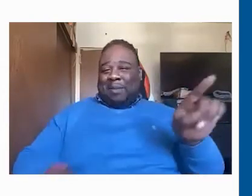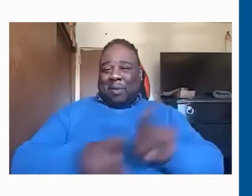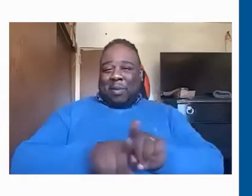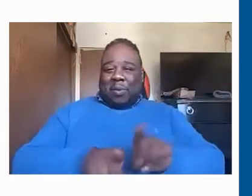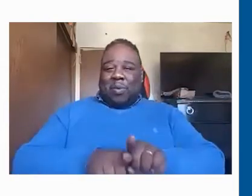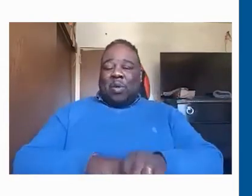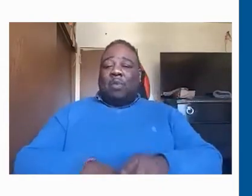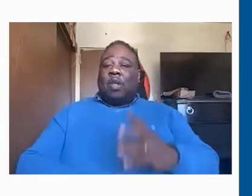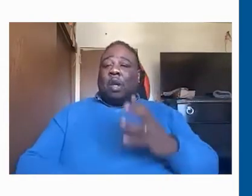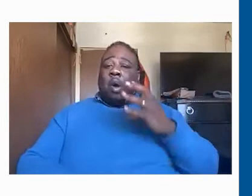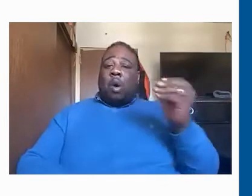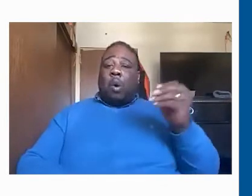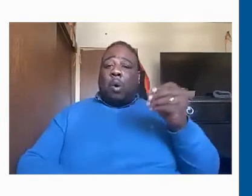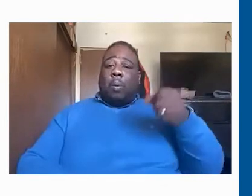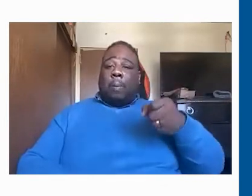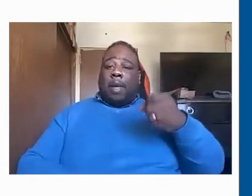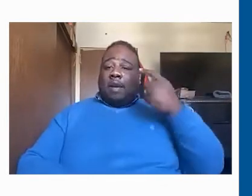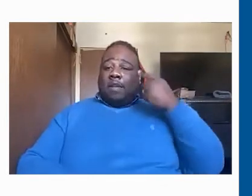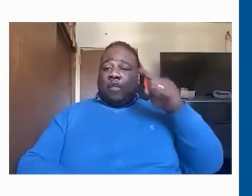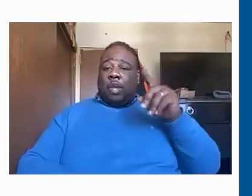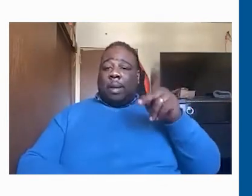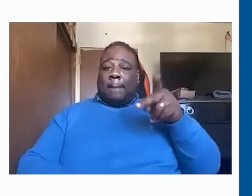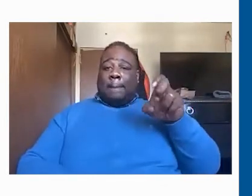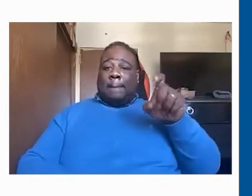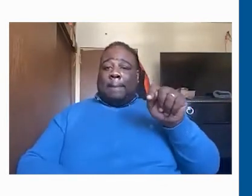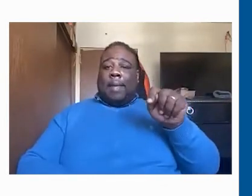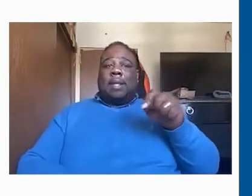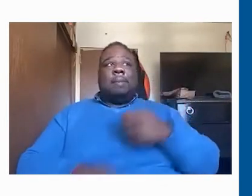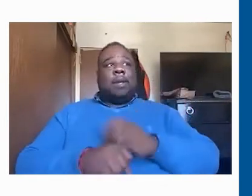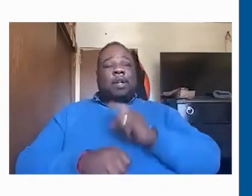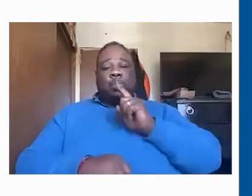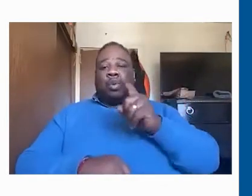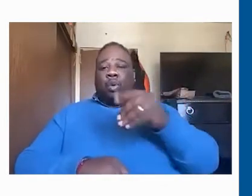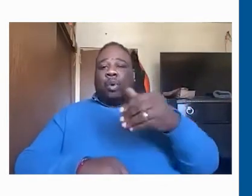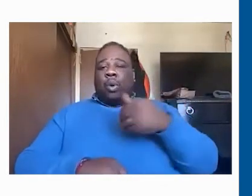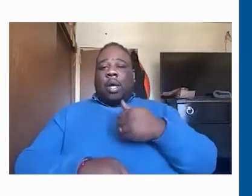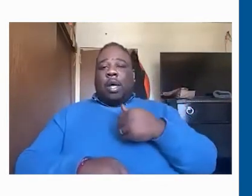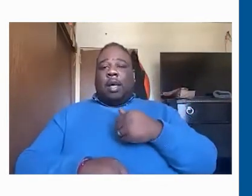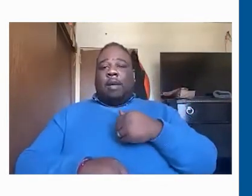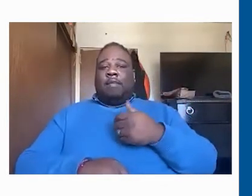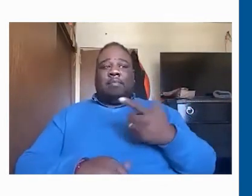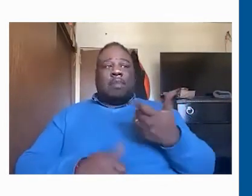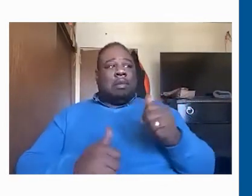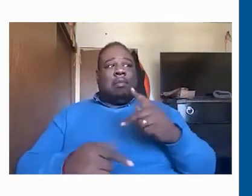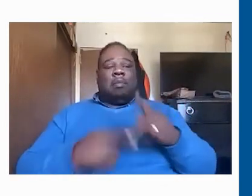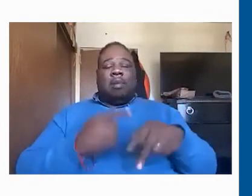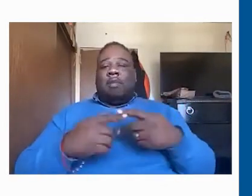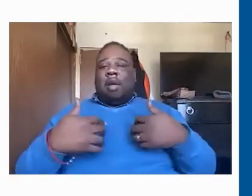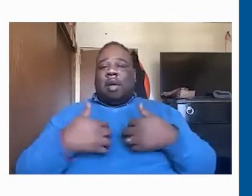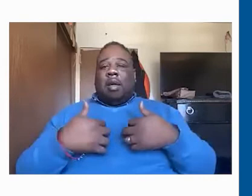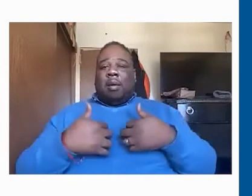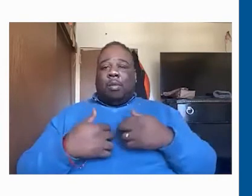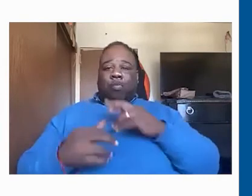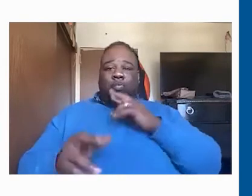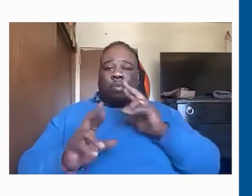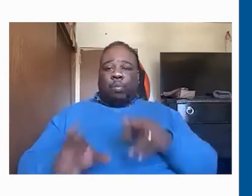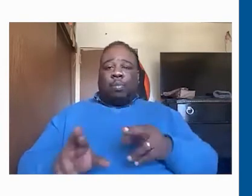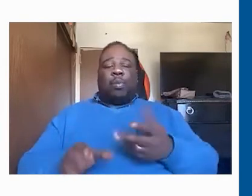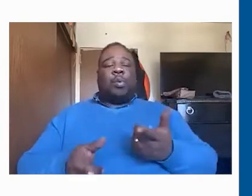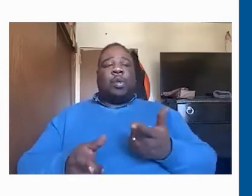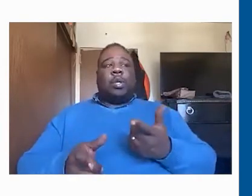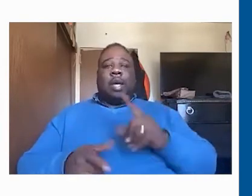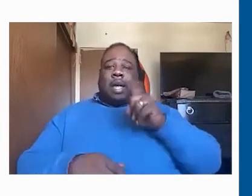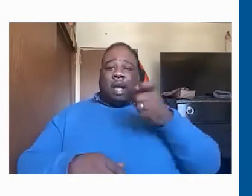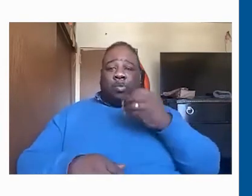having medical information, veterinary reports in there, having dog food, maybe some extra water, a collar,